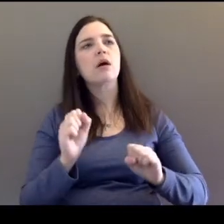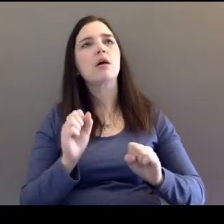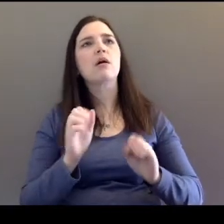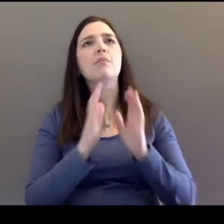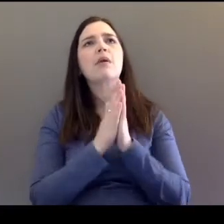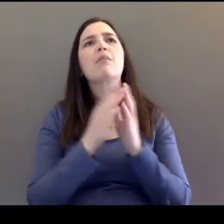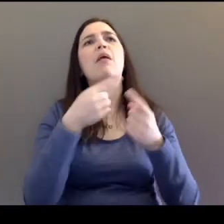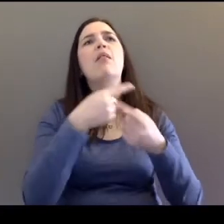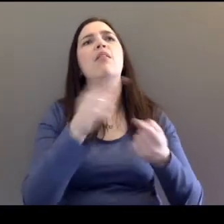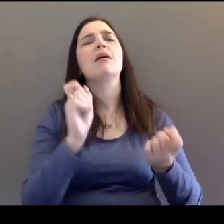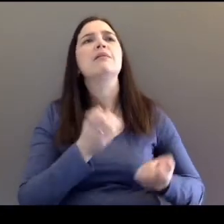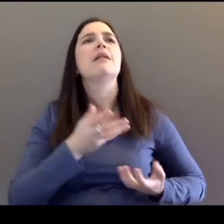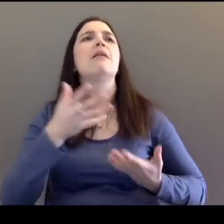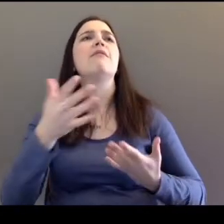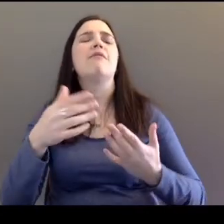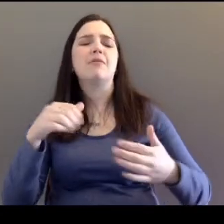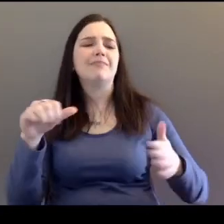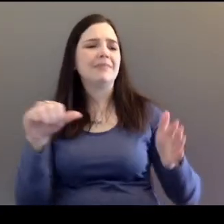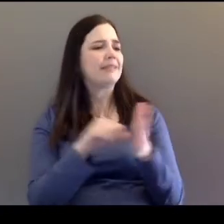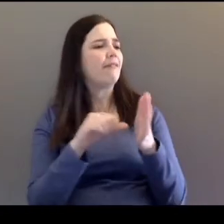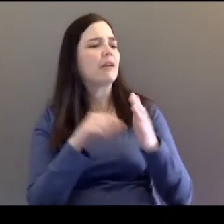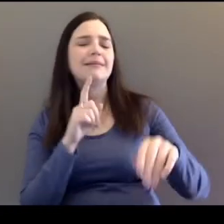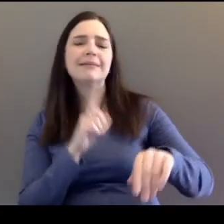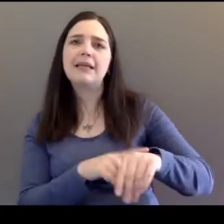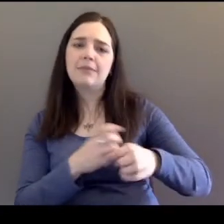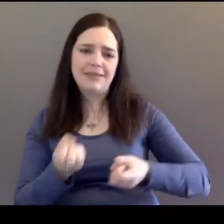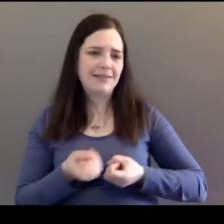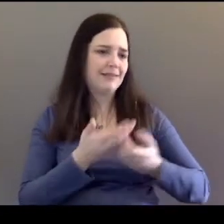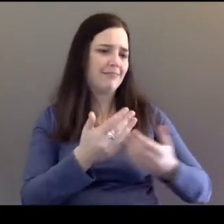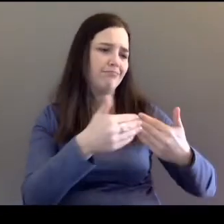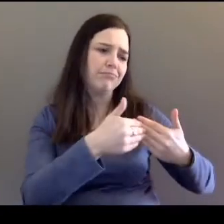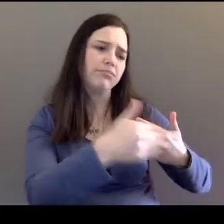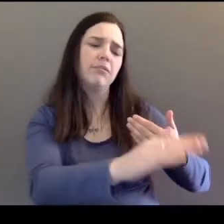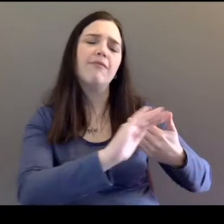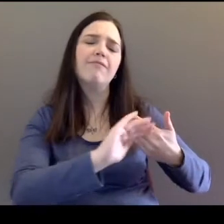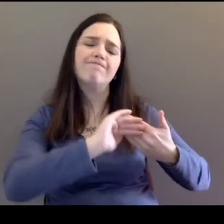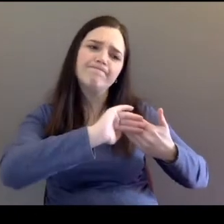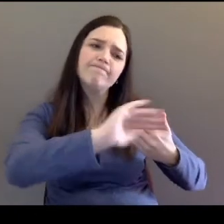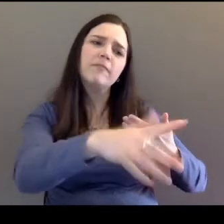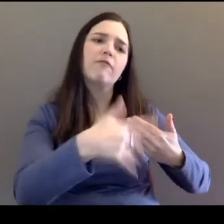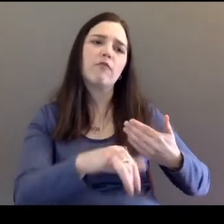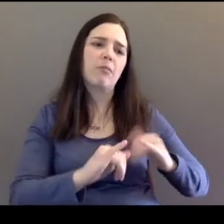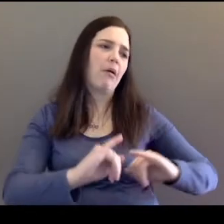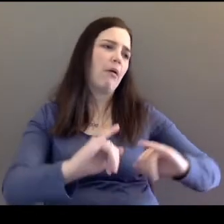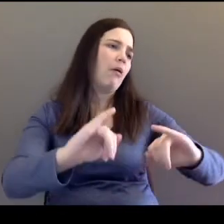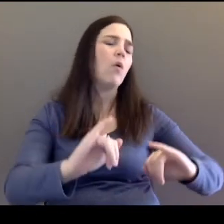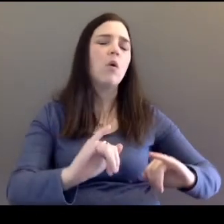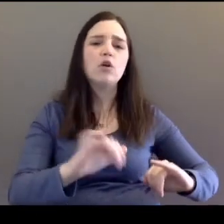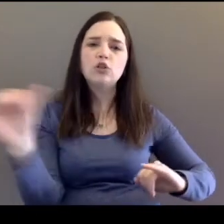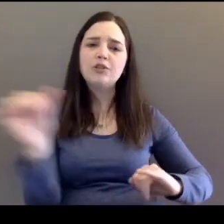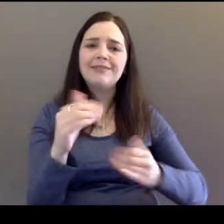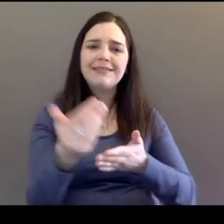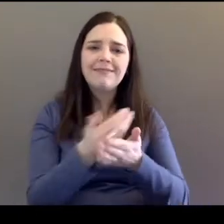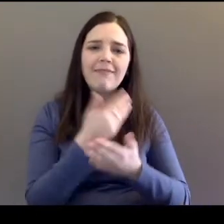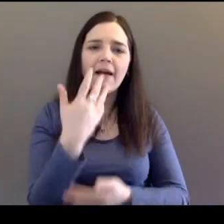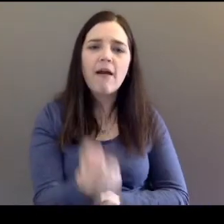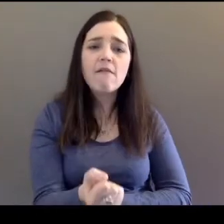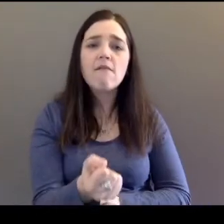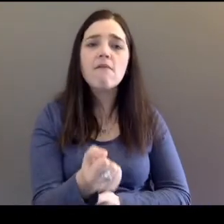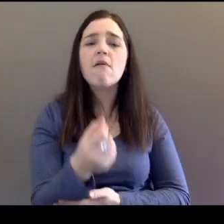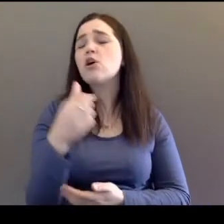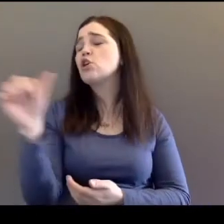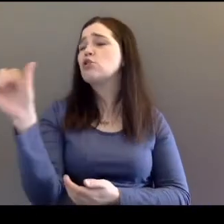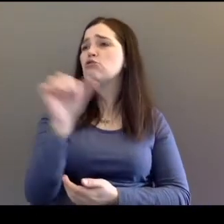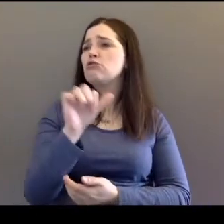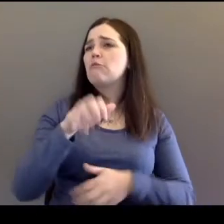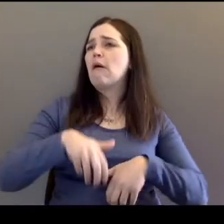may they be delivered from hard times. May they be delivered from persecution. May they have safety in everything that they do. May they